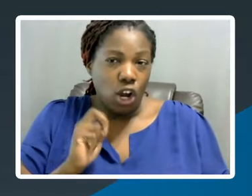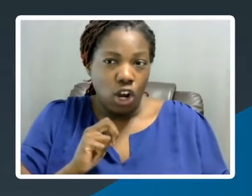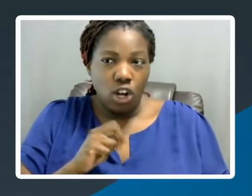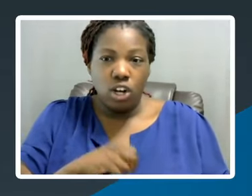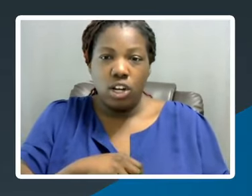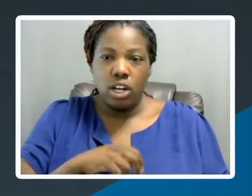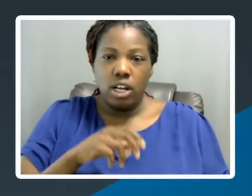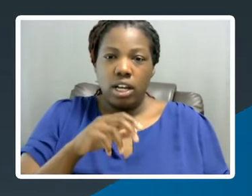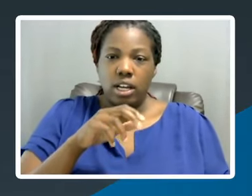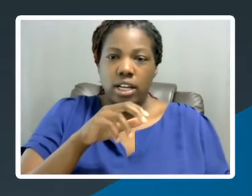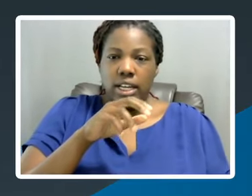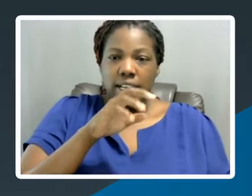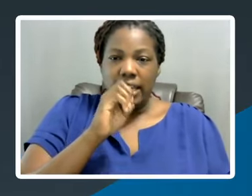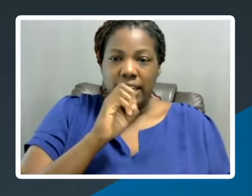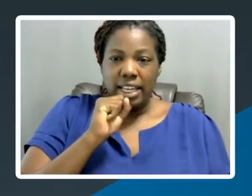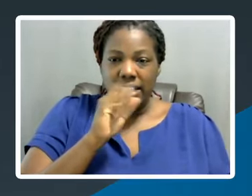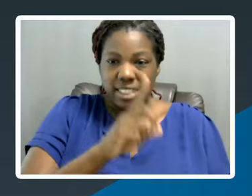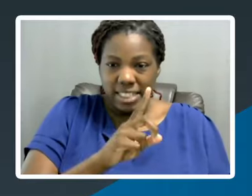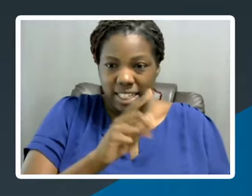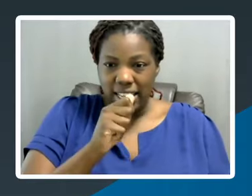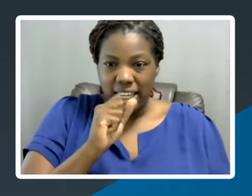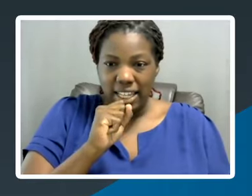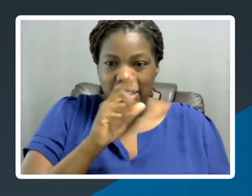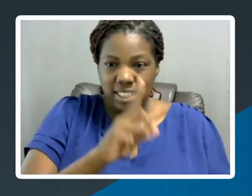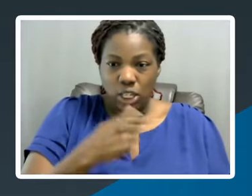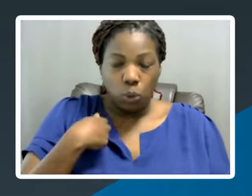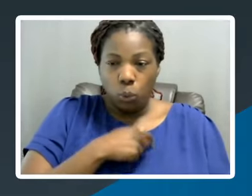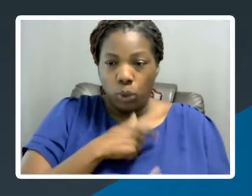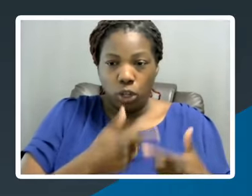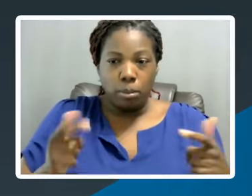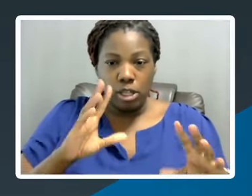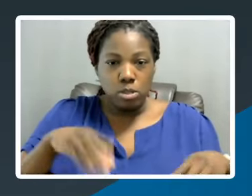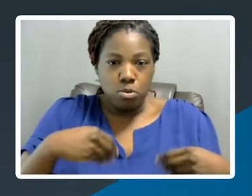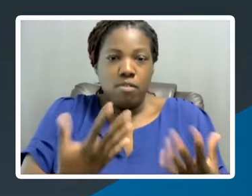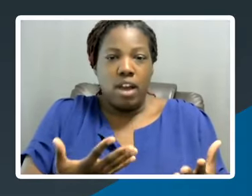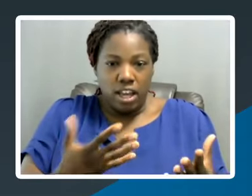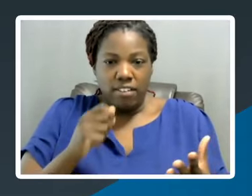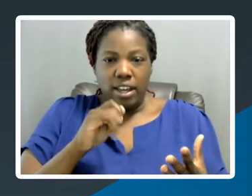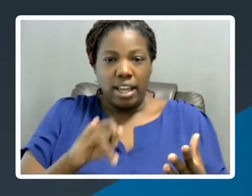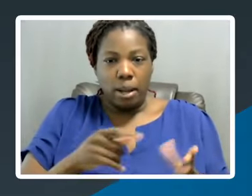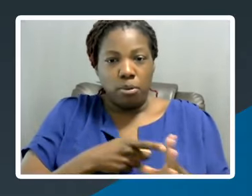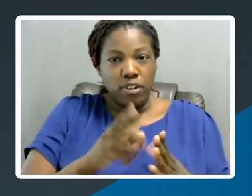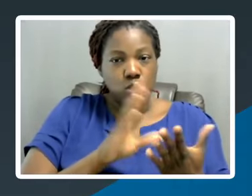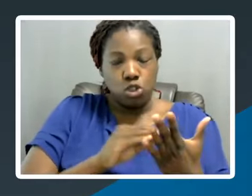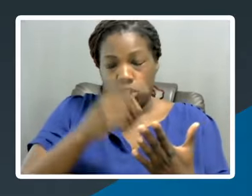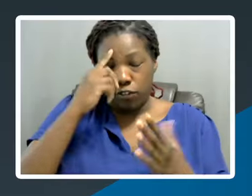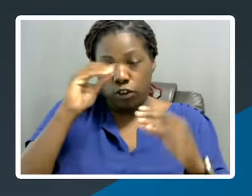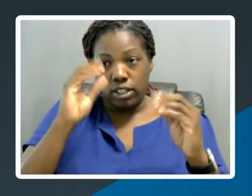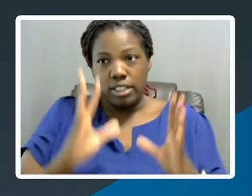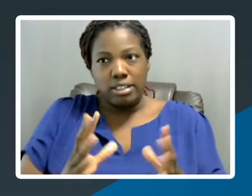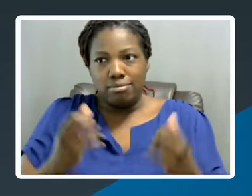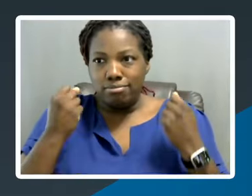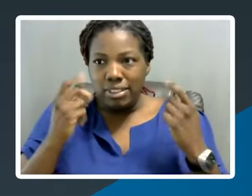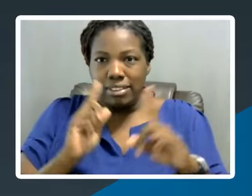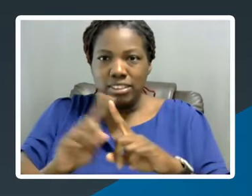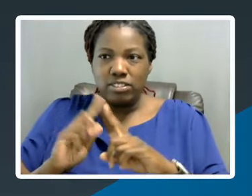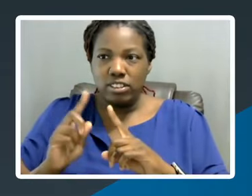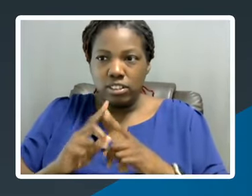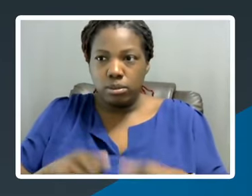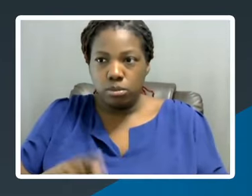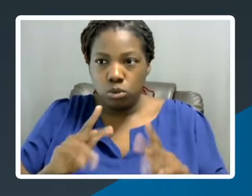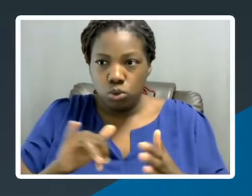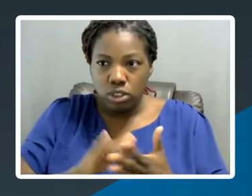are the largest provider of AI professional learning for educators. And so there's lots of opportunities to do that. We have some